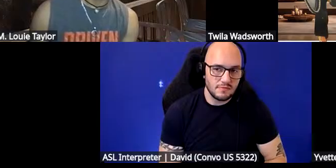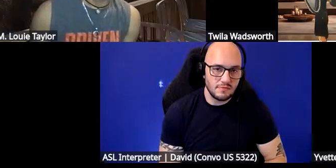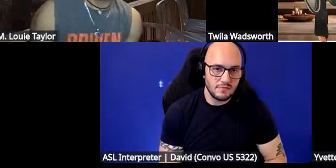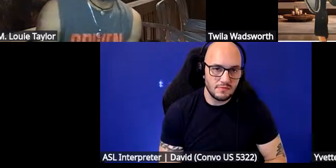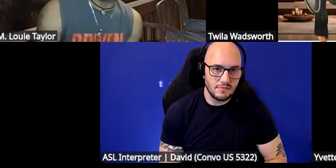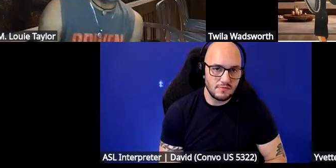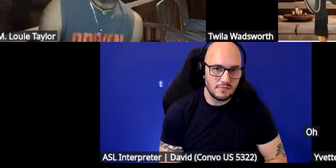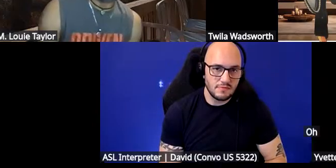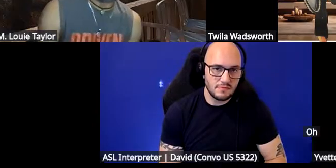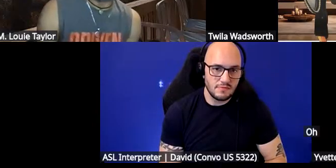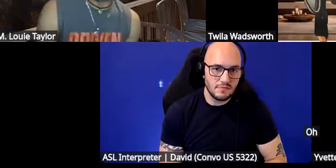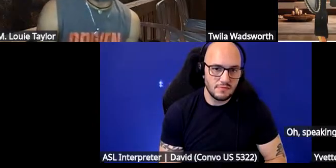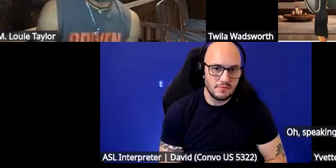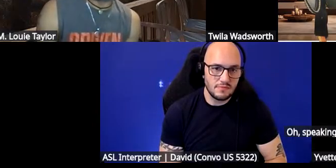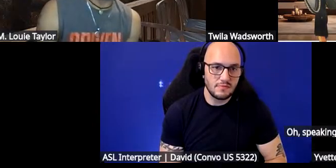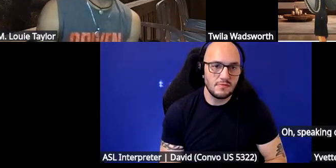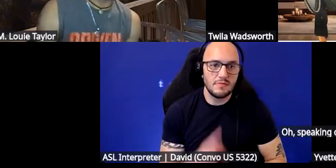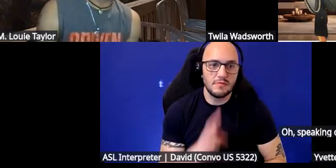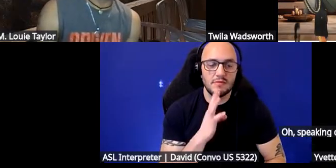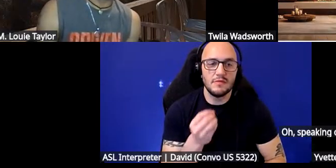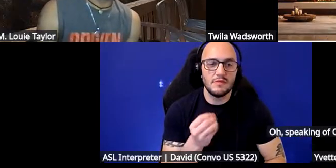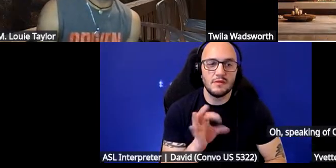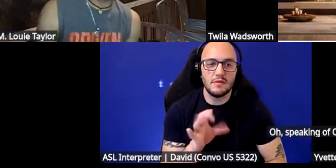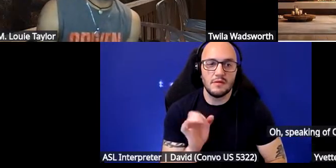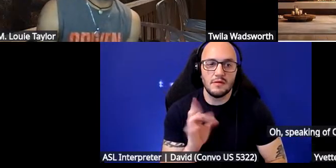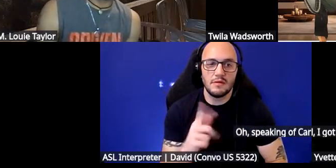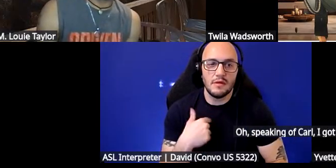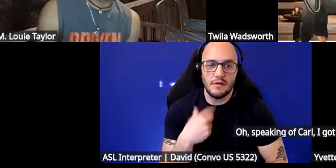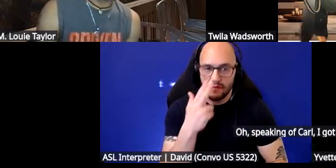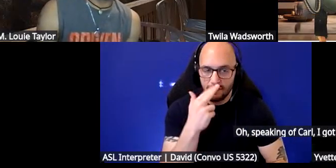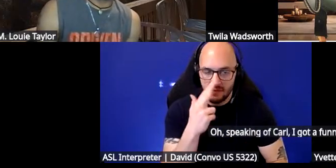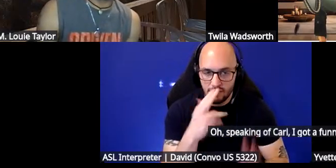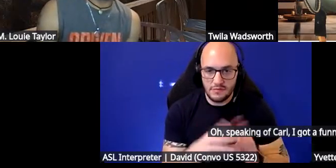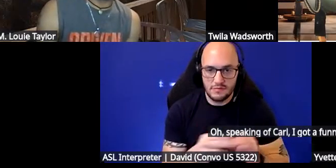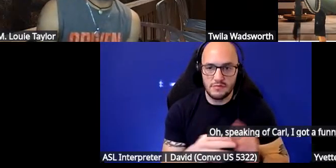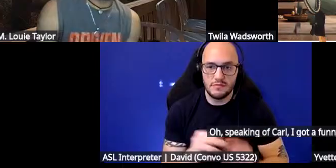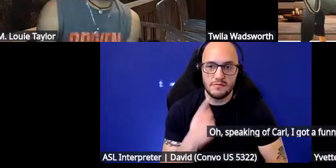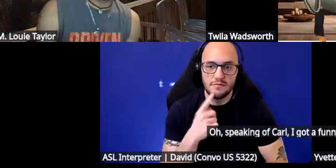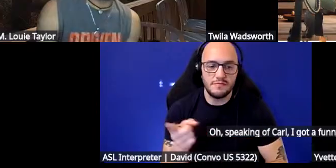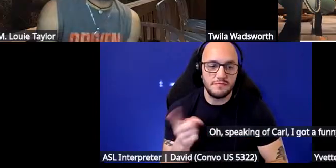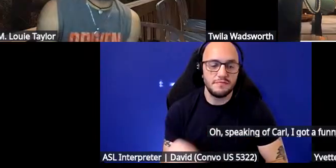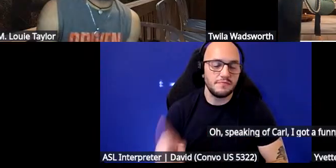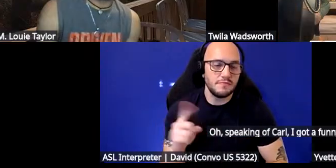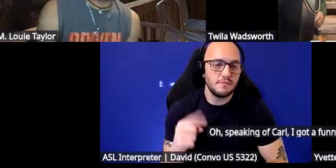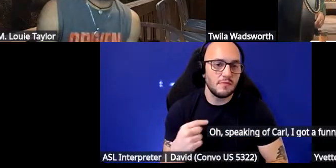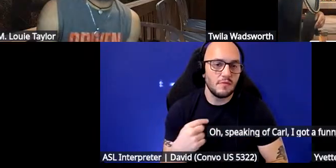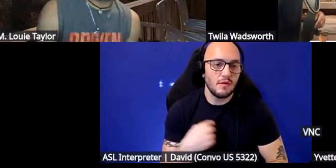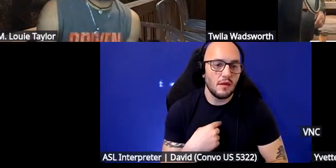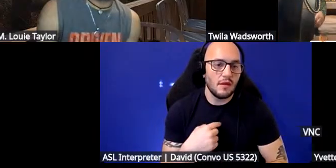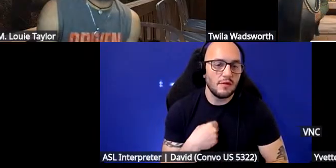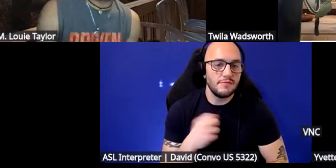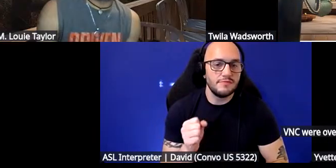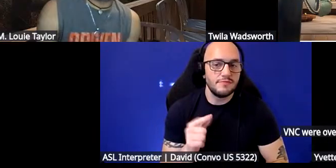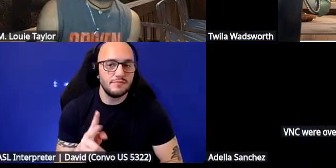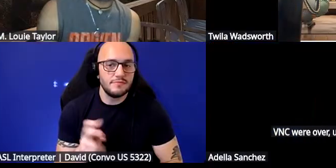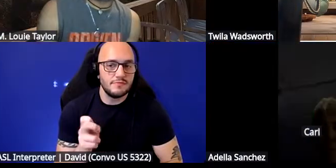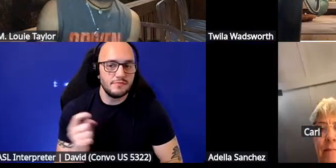Oh, speaking of Carl, I got a funny story for you guys. Me and C were Carl? over